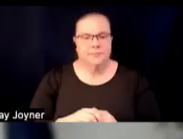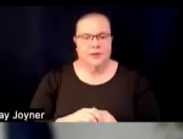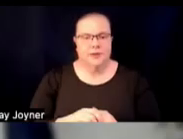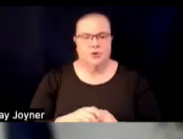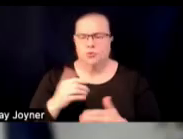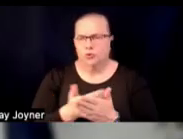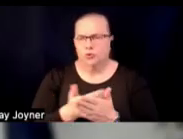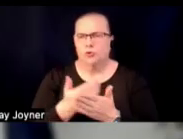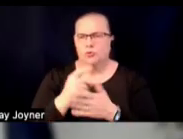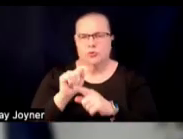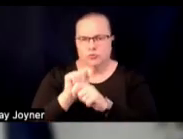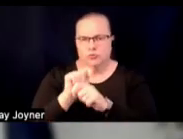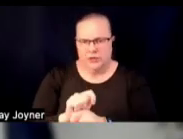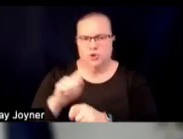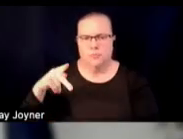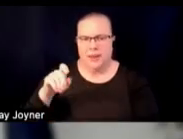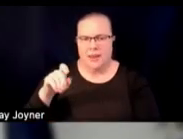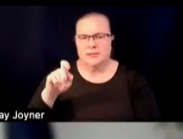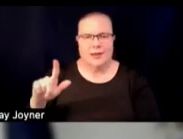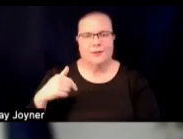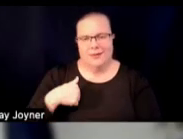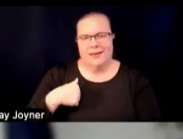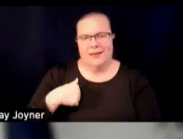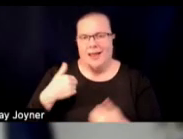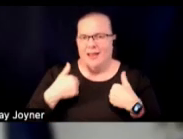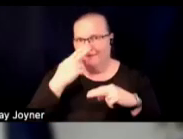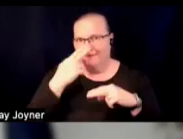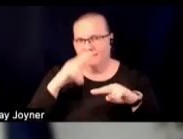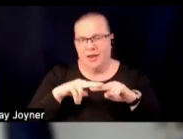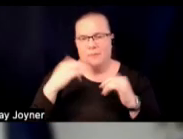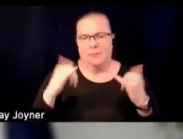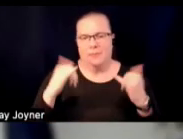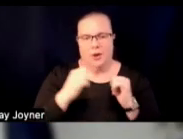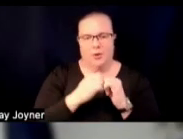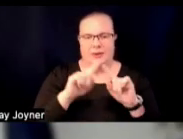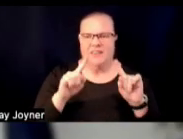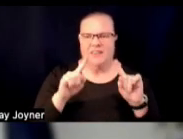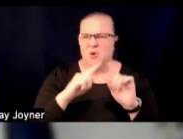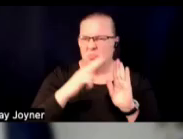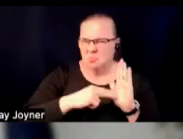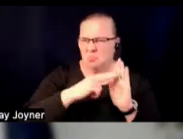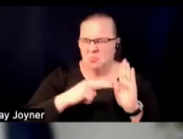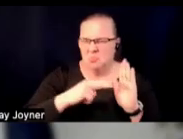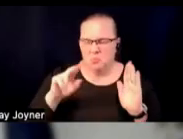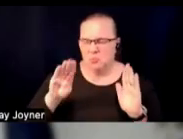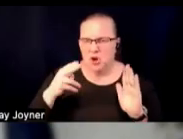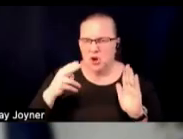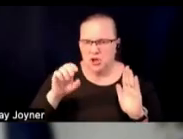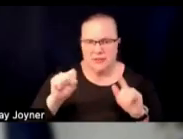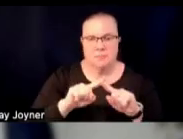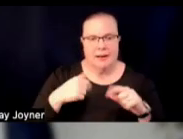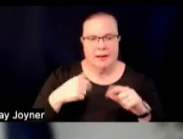of fun playing around with different brushes, and this was my first time doing like more of a wide screen because I